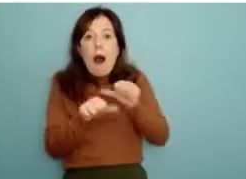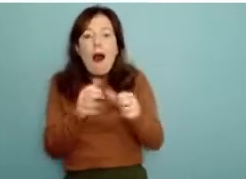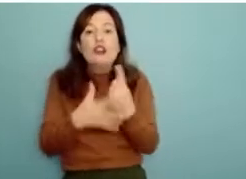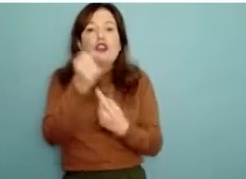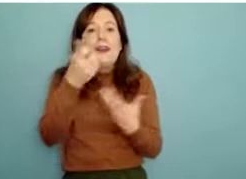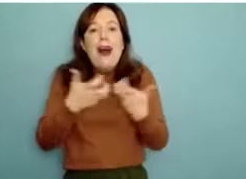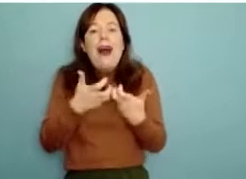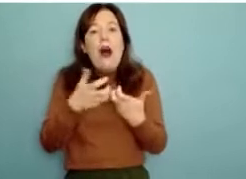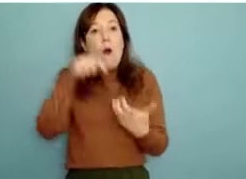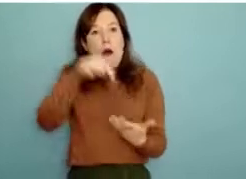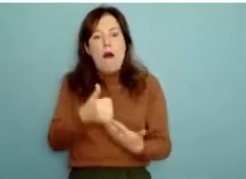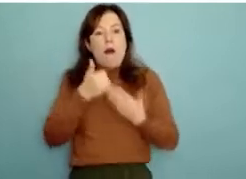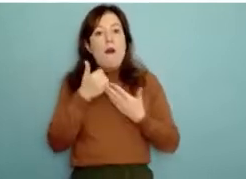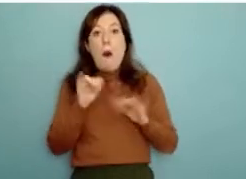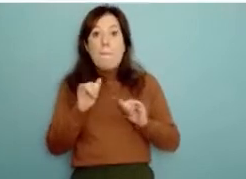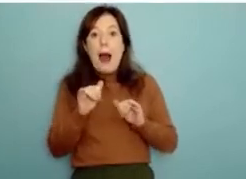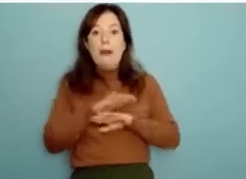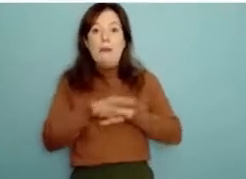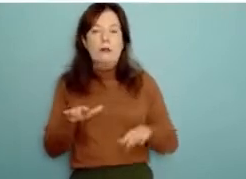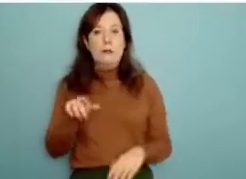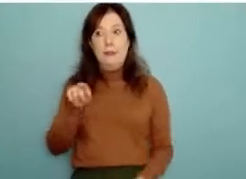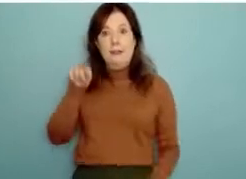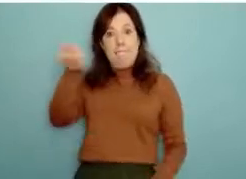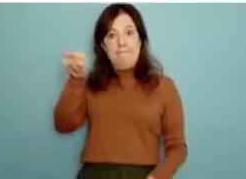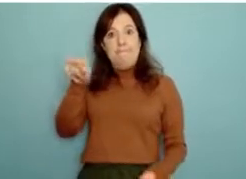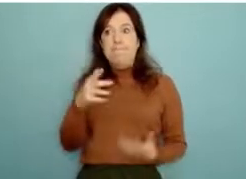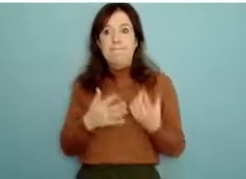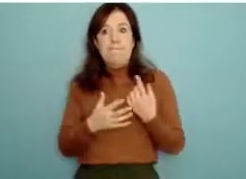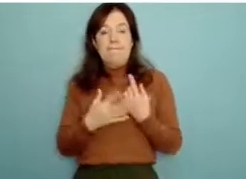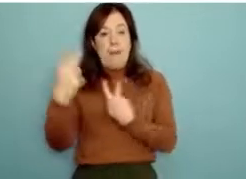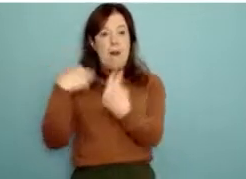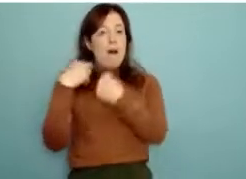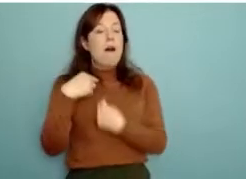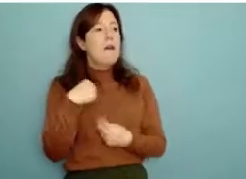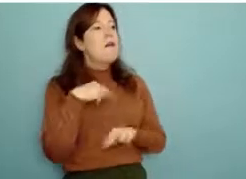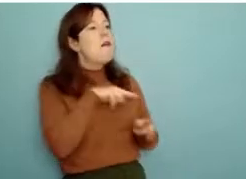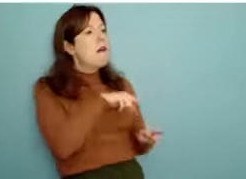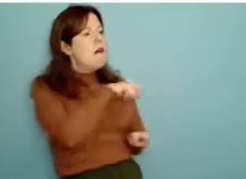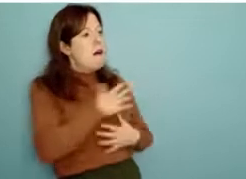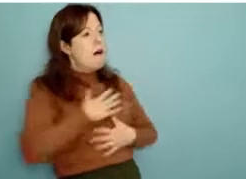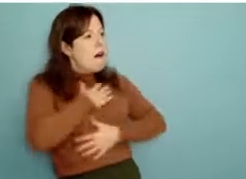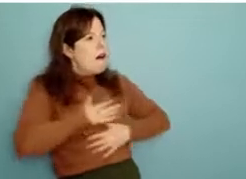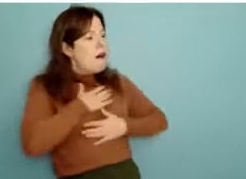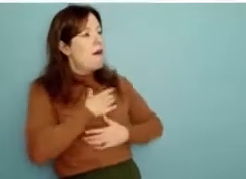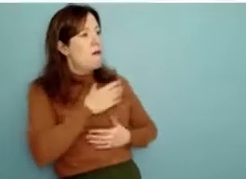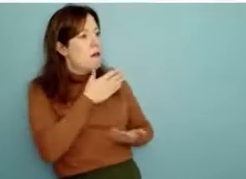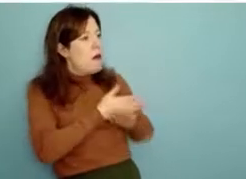is important to the clinicians to be able to judge alongside what the patient is feeling and actually saying.